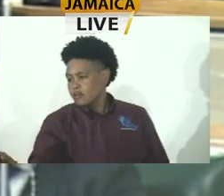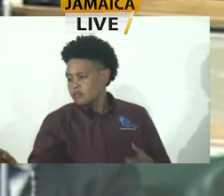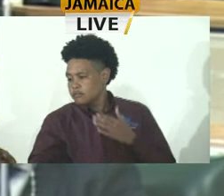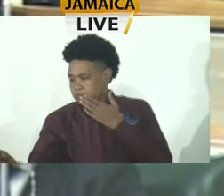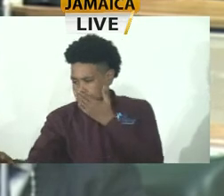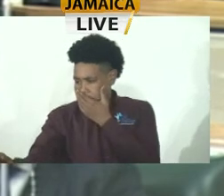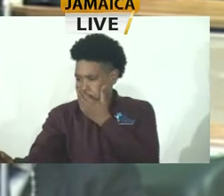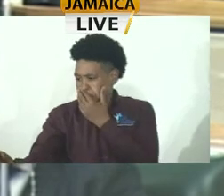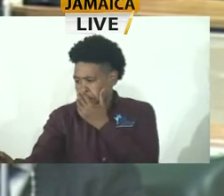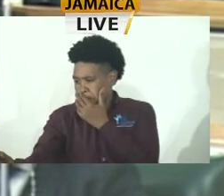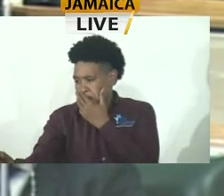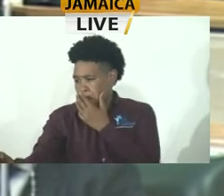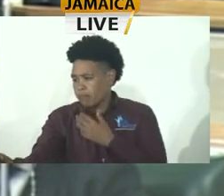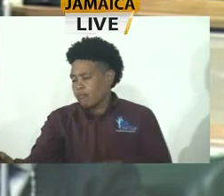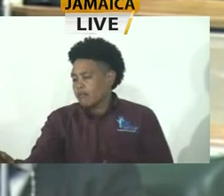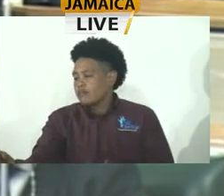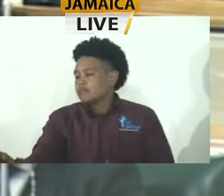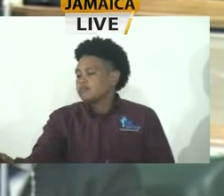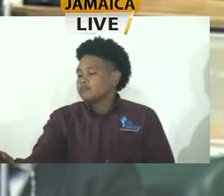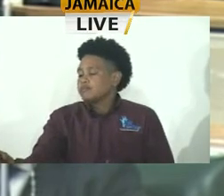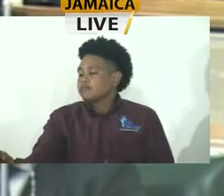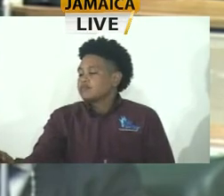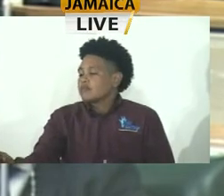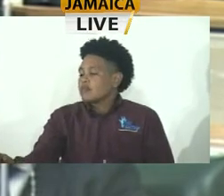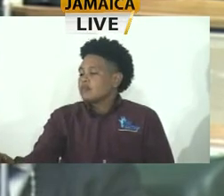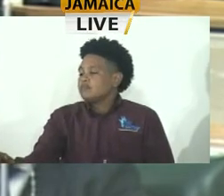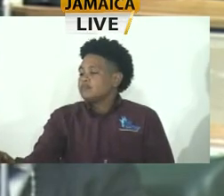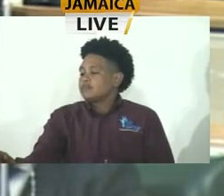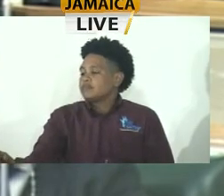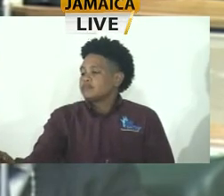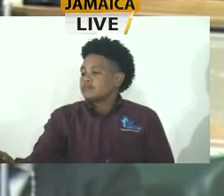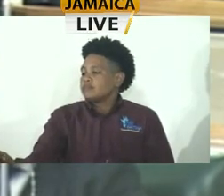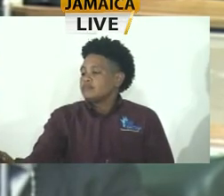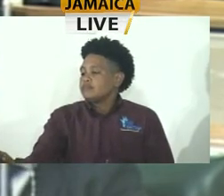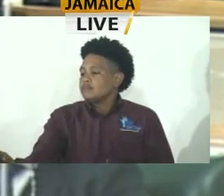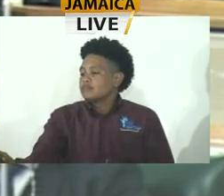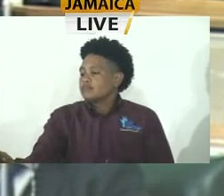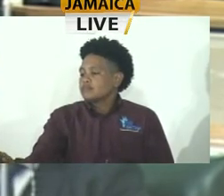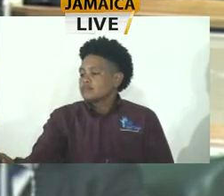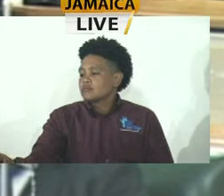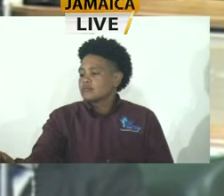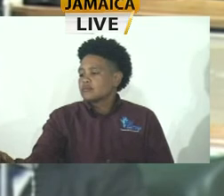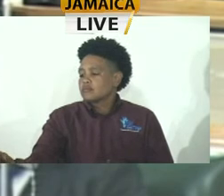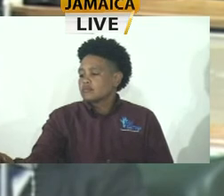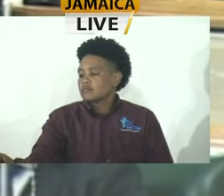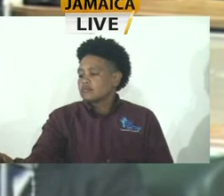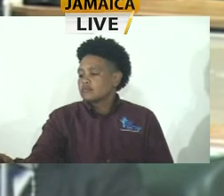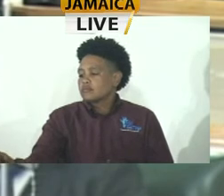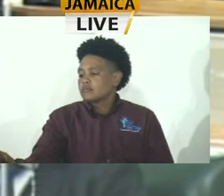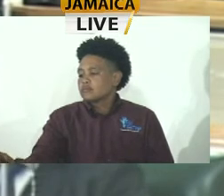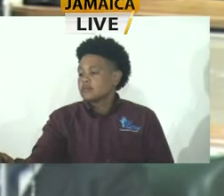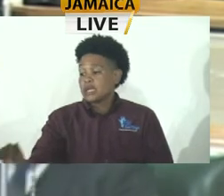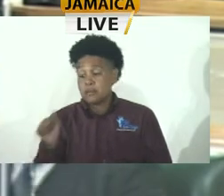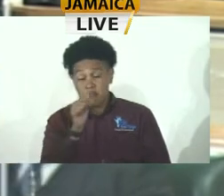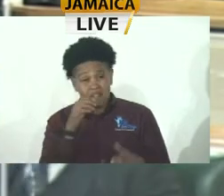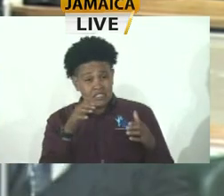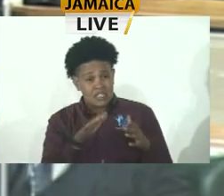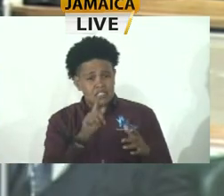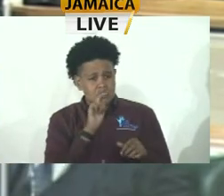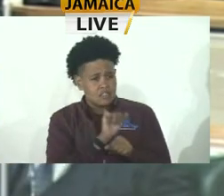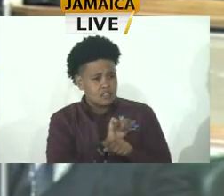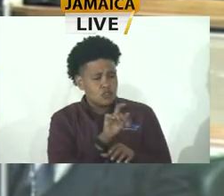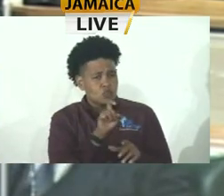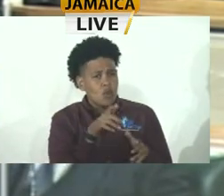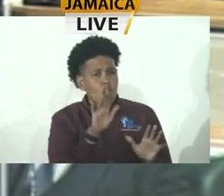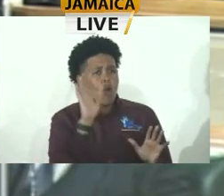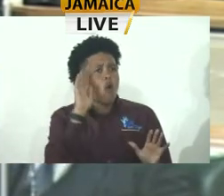should be encouraged to come to work for the private sector employees employers should allow all persons who can work